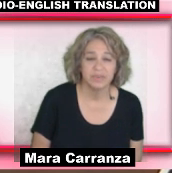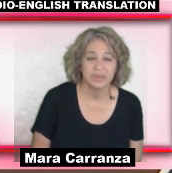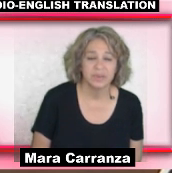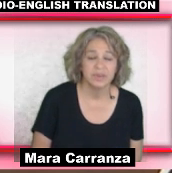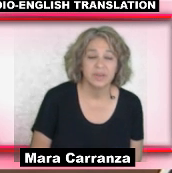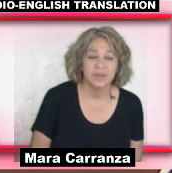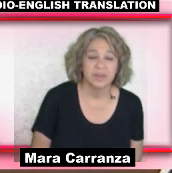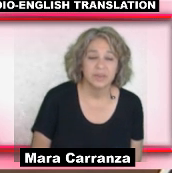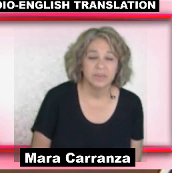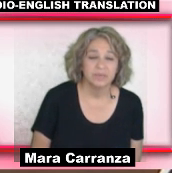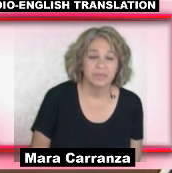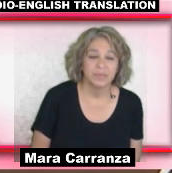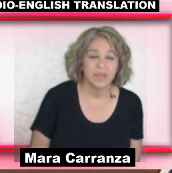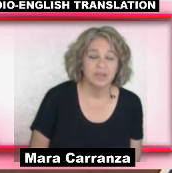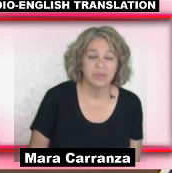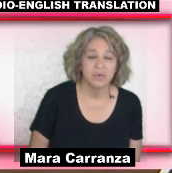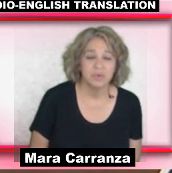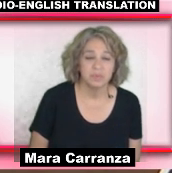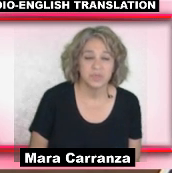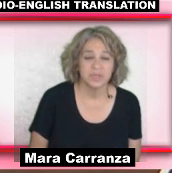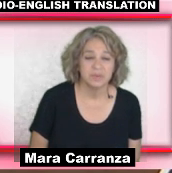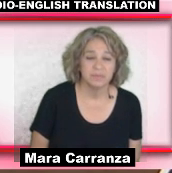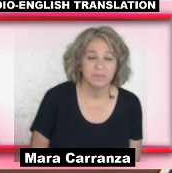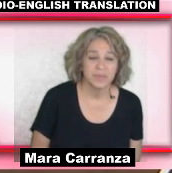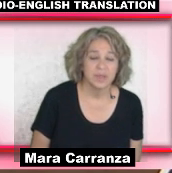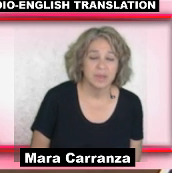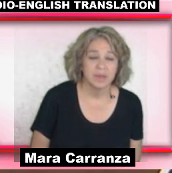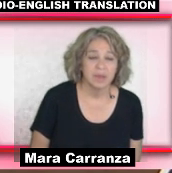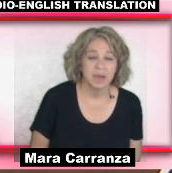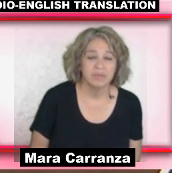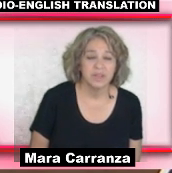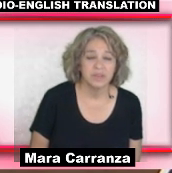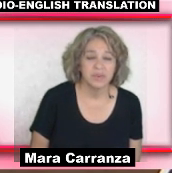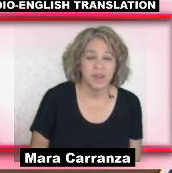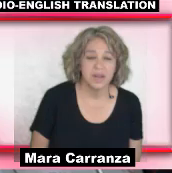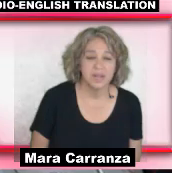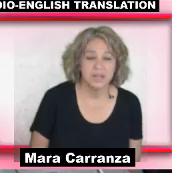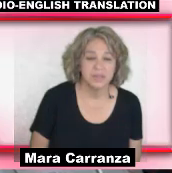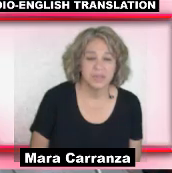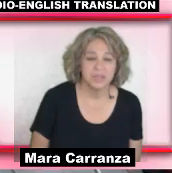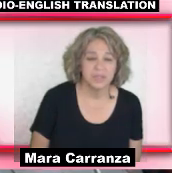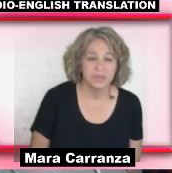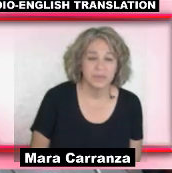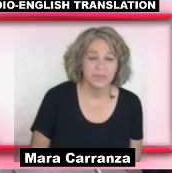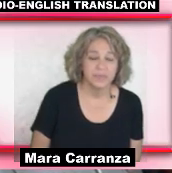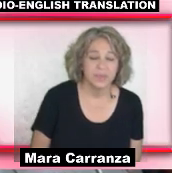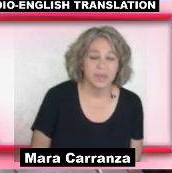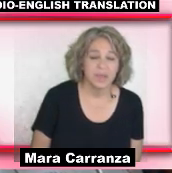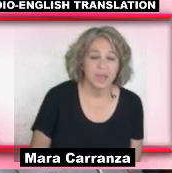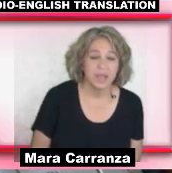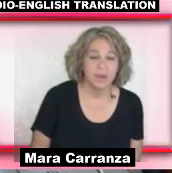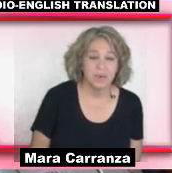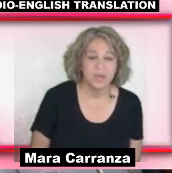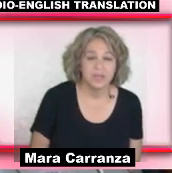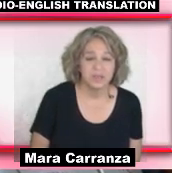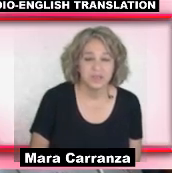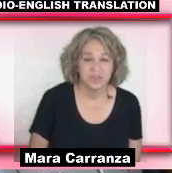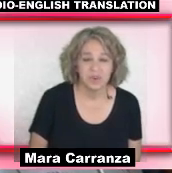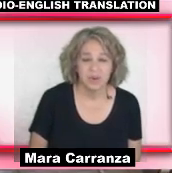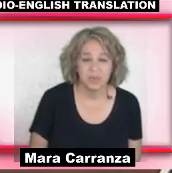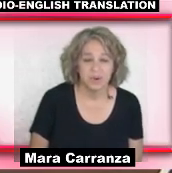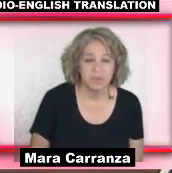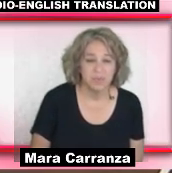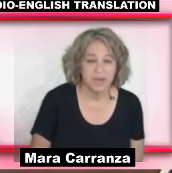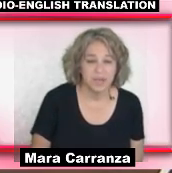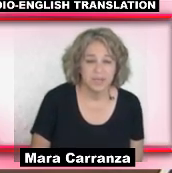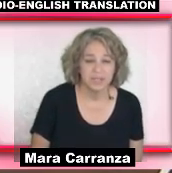de grupos of groups de intereses creados. Of created interests. And I wanted to use a